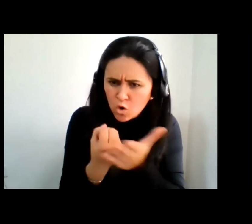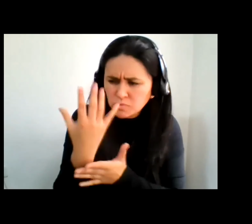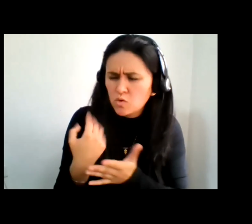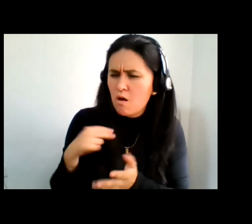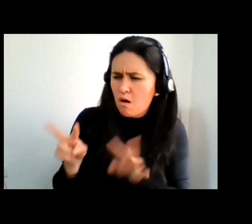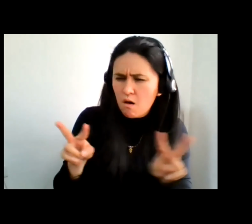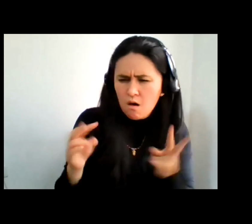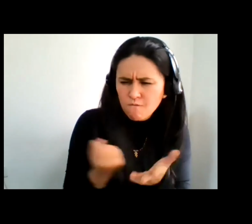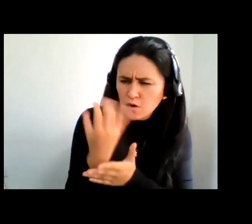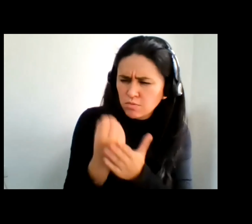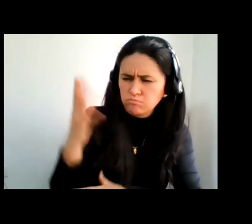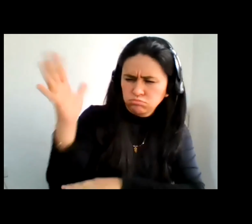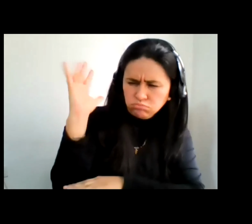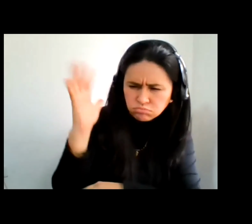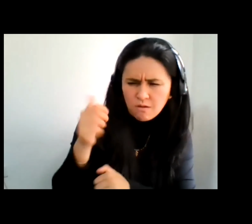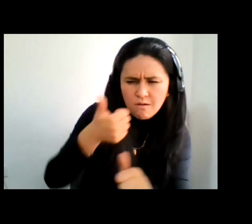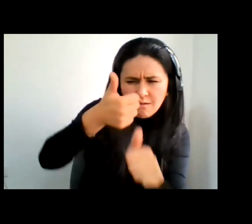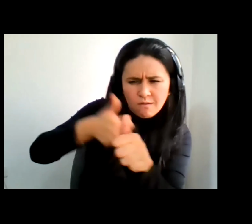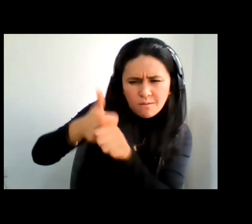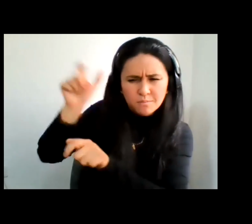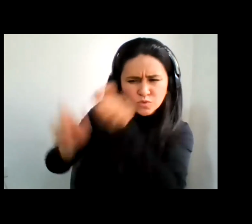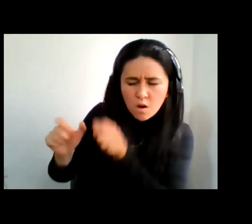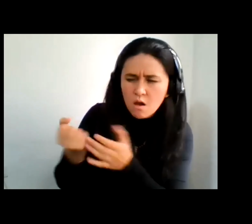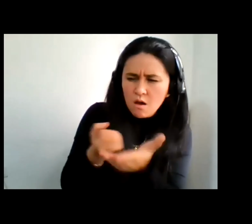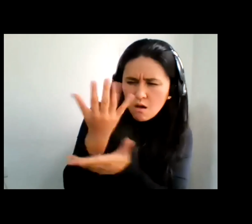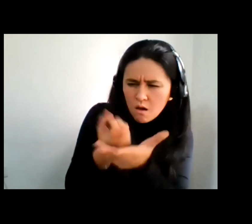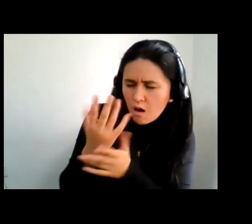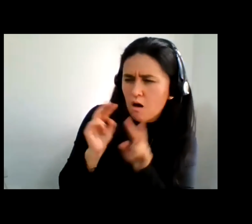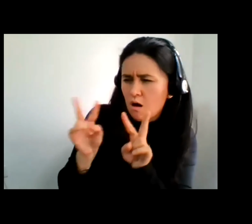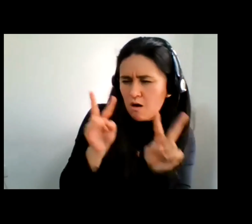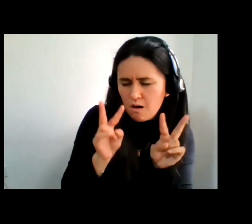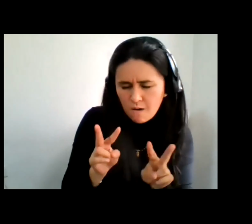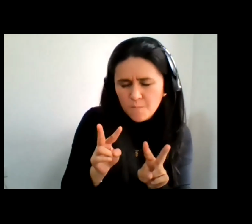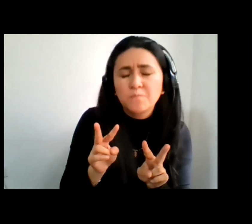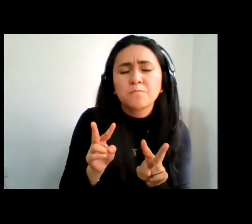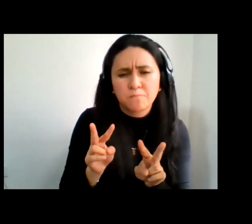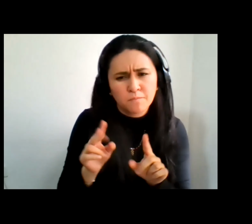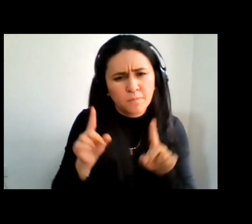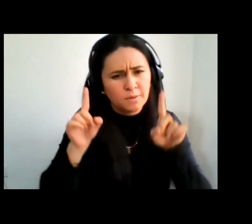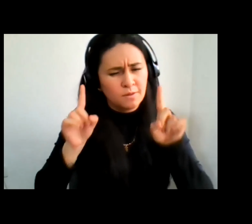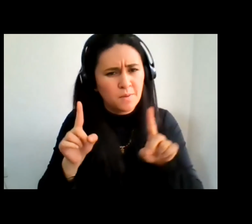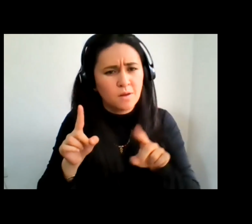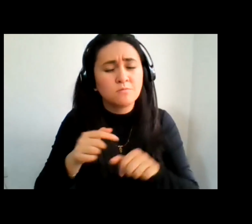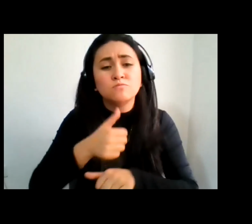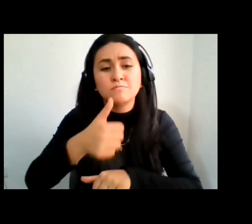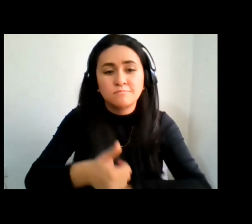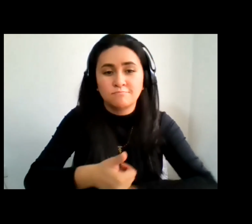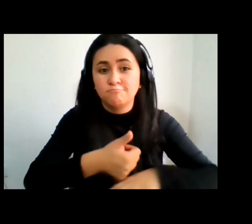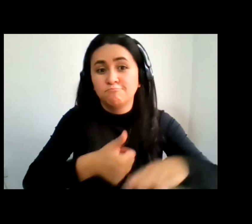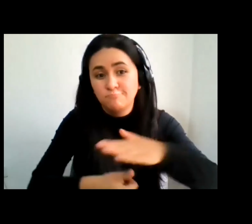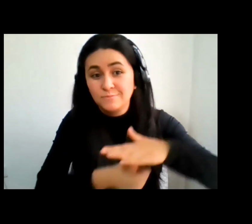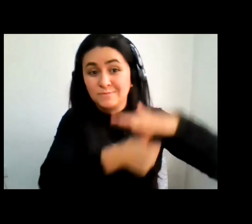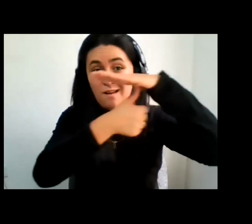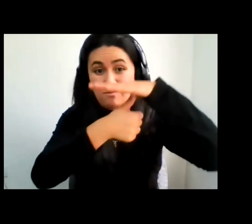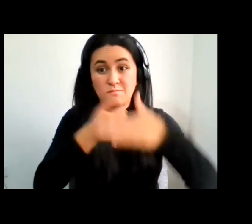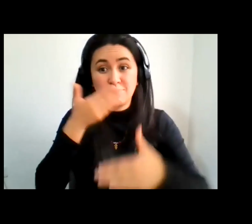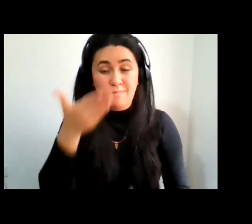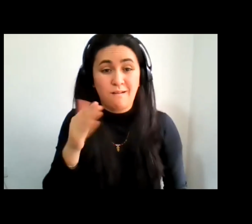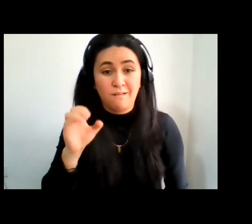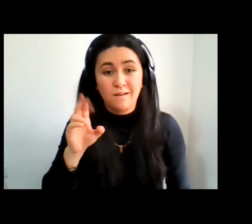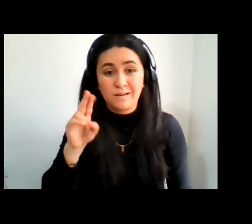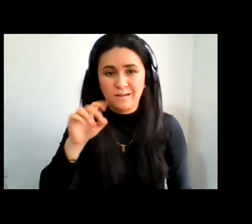presentations. I think the words from our Assistant Director, Dr. Barbosa, really framed the discussion within the context of